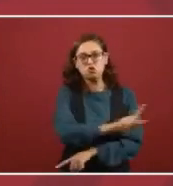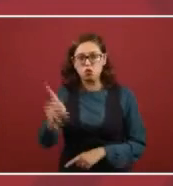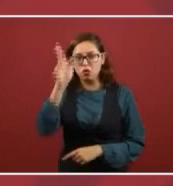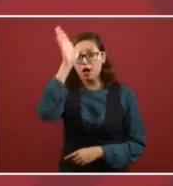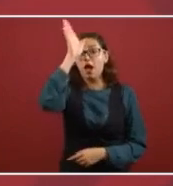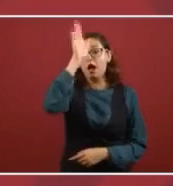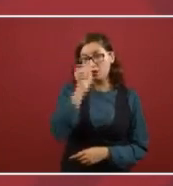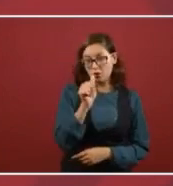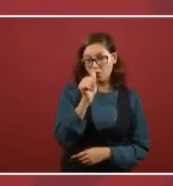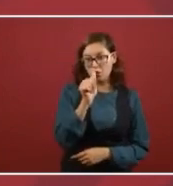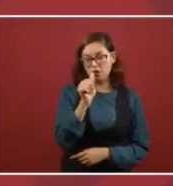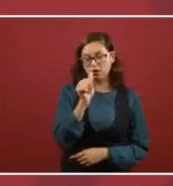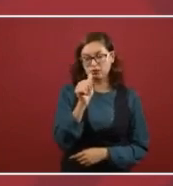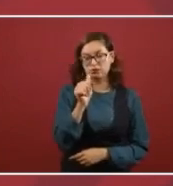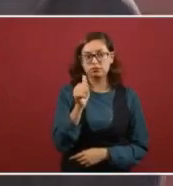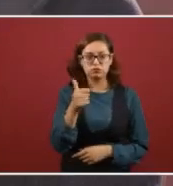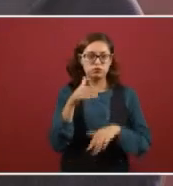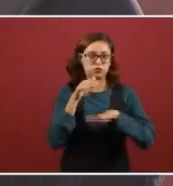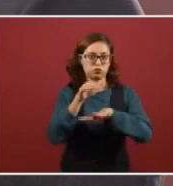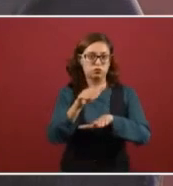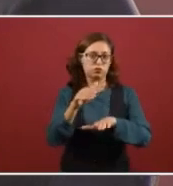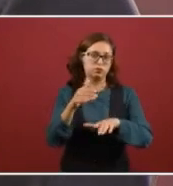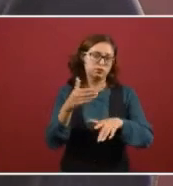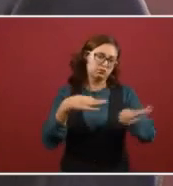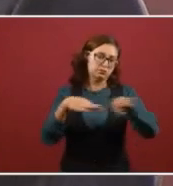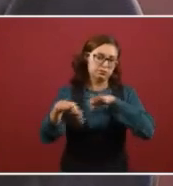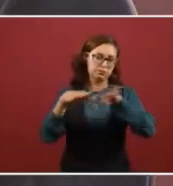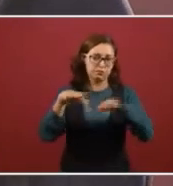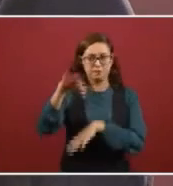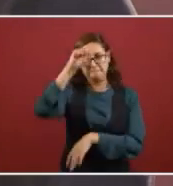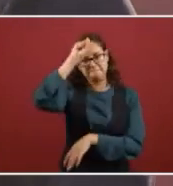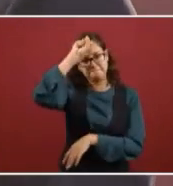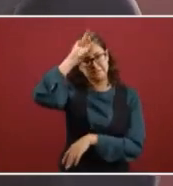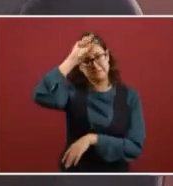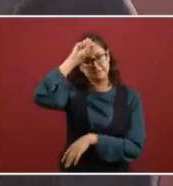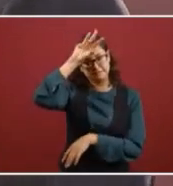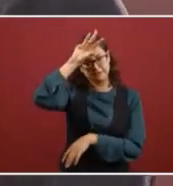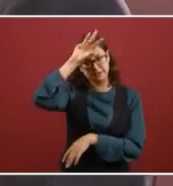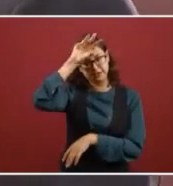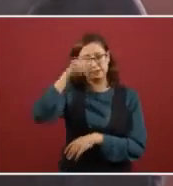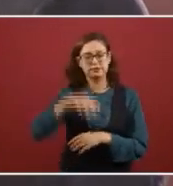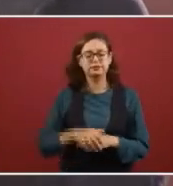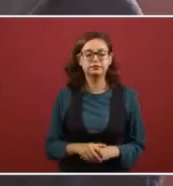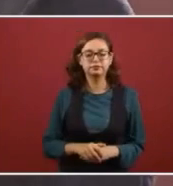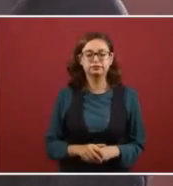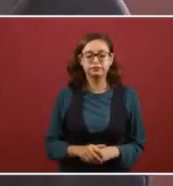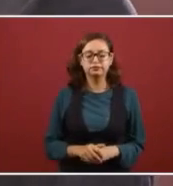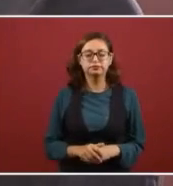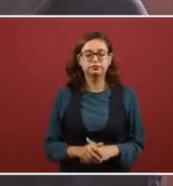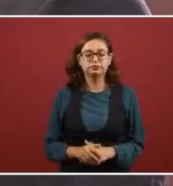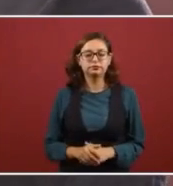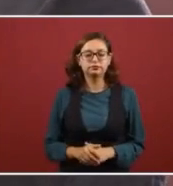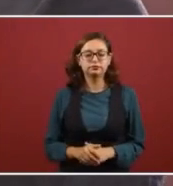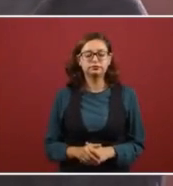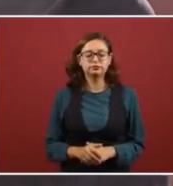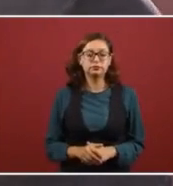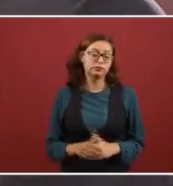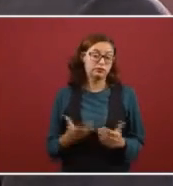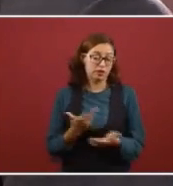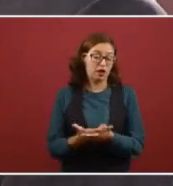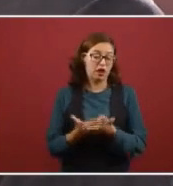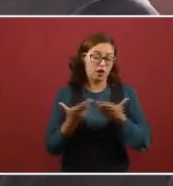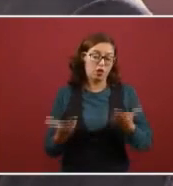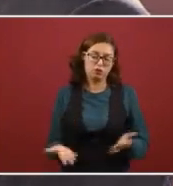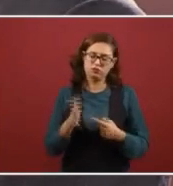general. Anything that has to do with mining. Of course, it's clear that it's not the same.